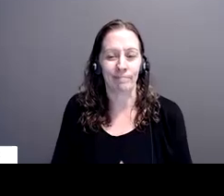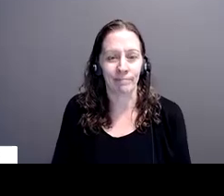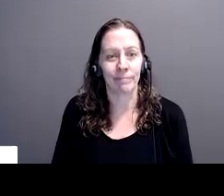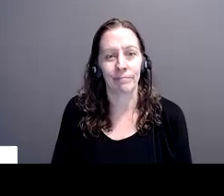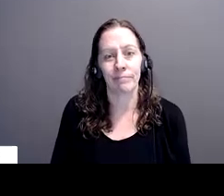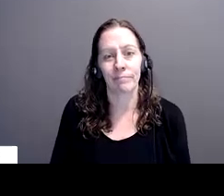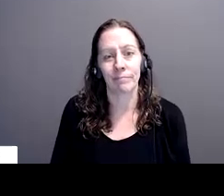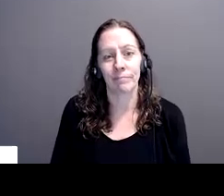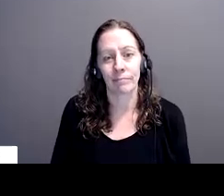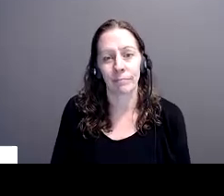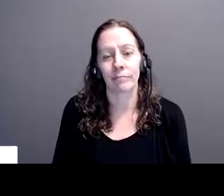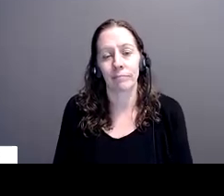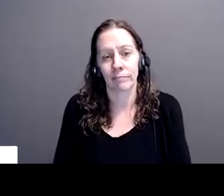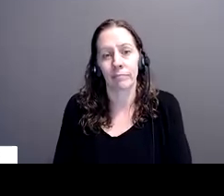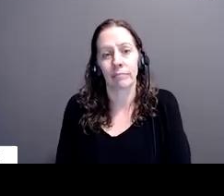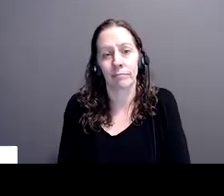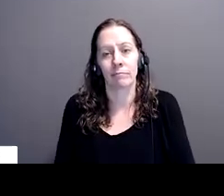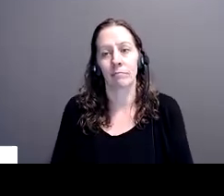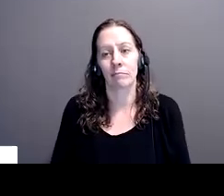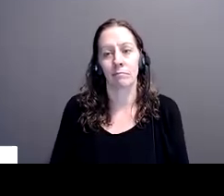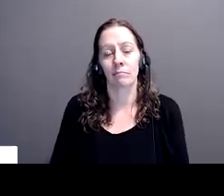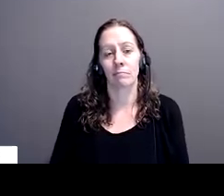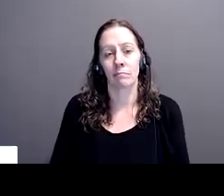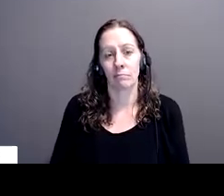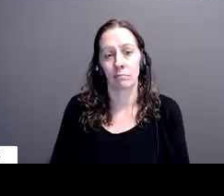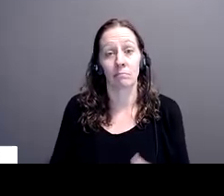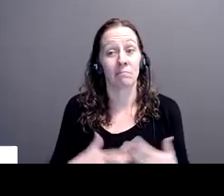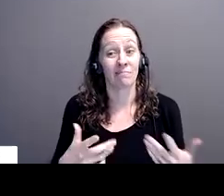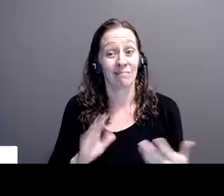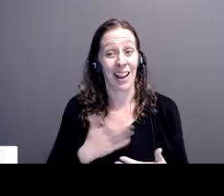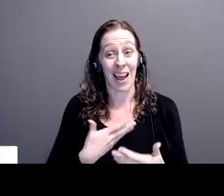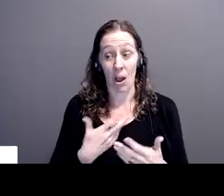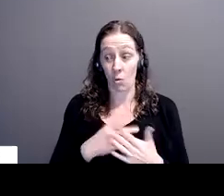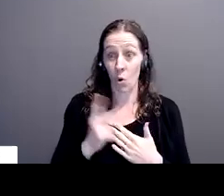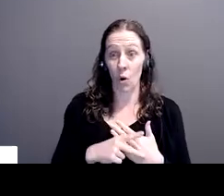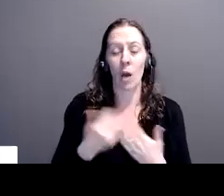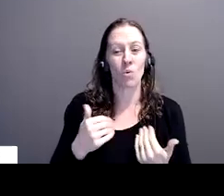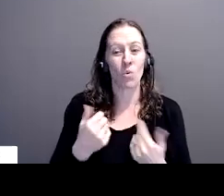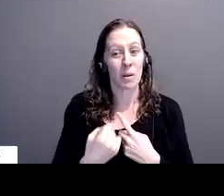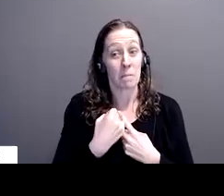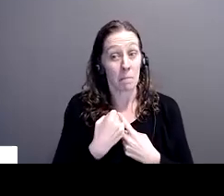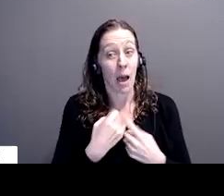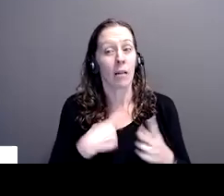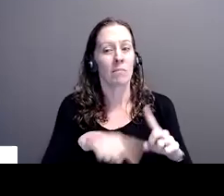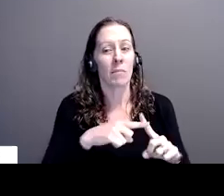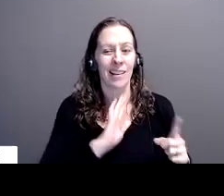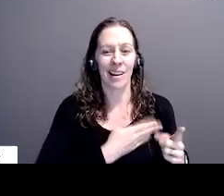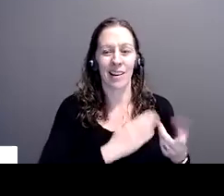So this has implications for us within our shelter program, but also within our community-based